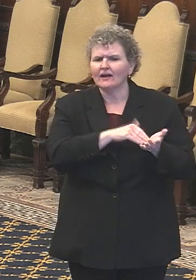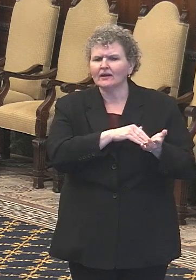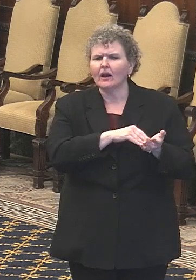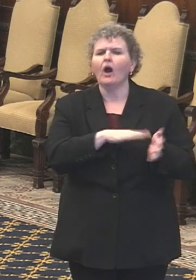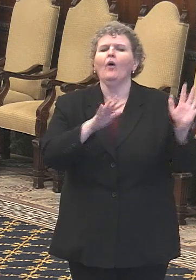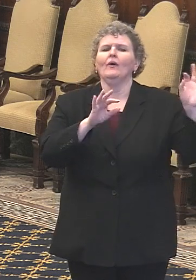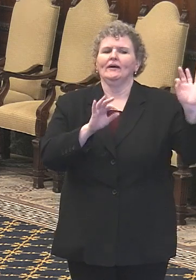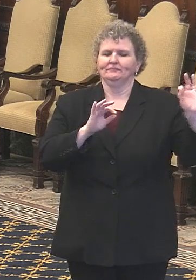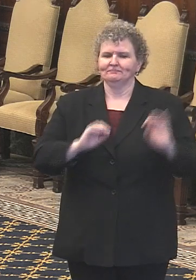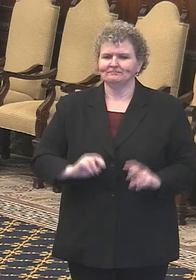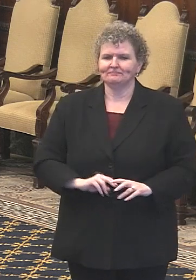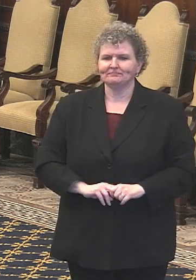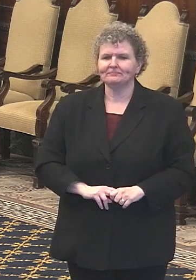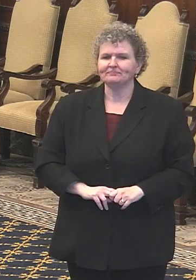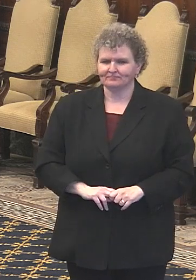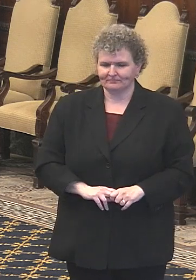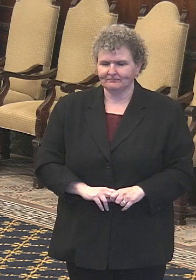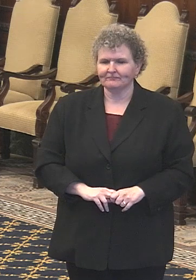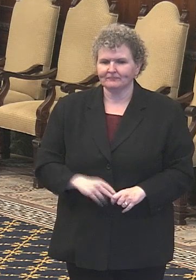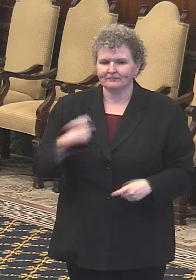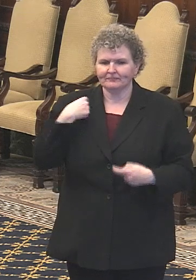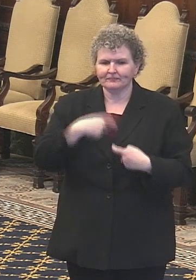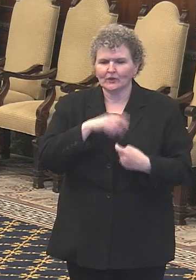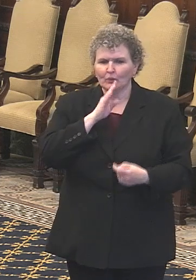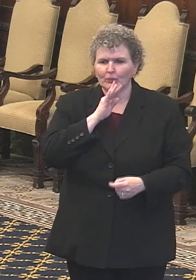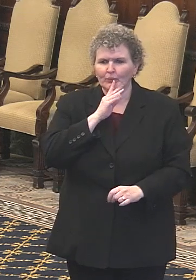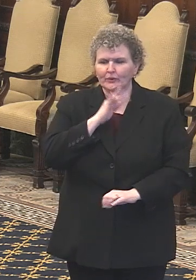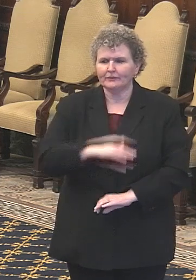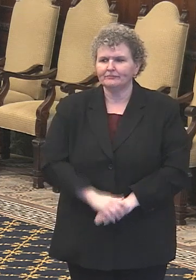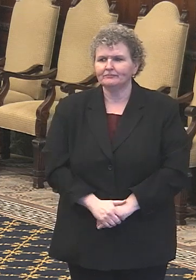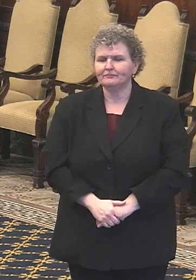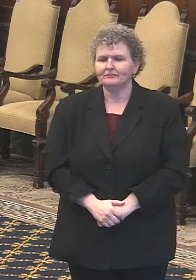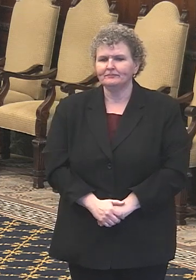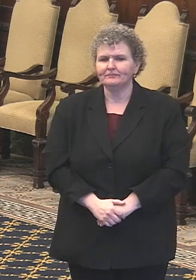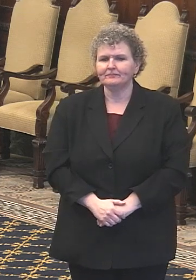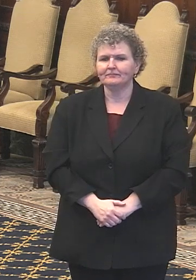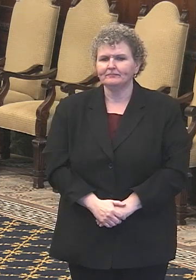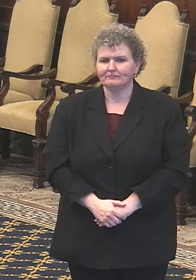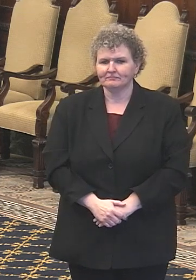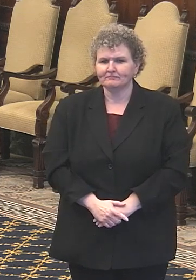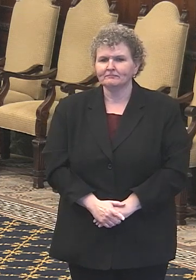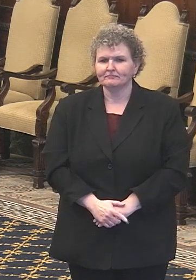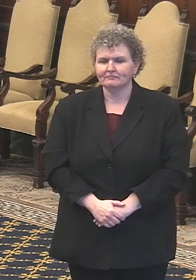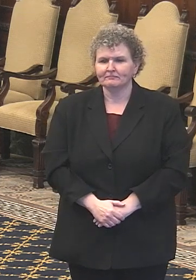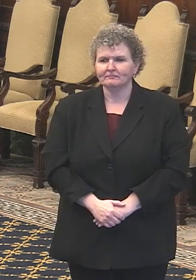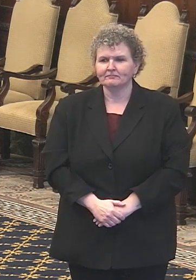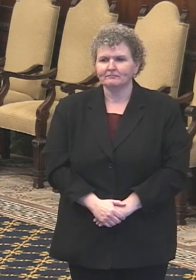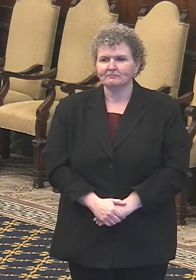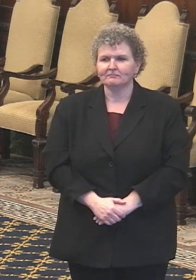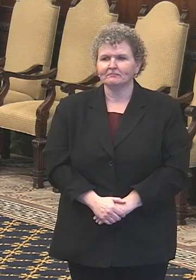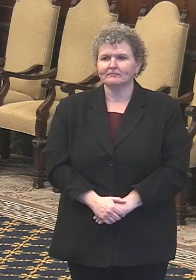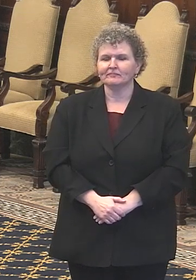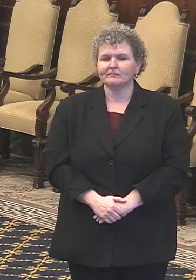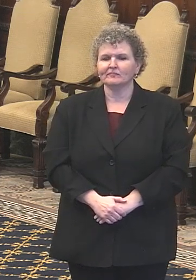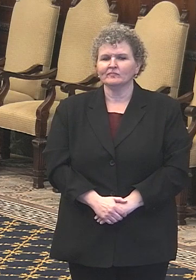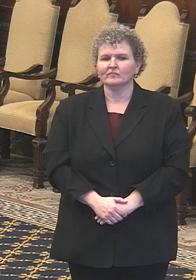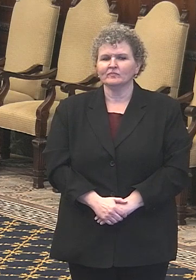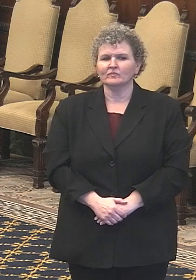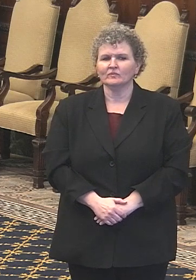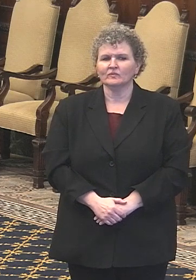to the PPA, and there's been a huge loss of revenue because of COVID-19. How has it